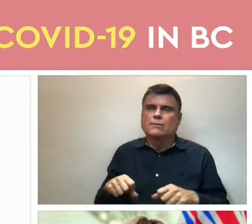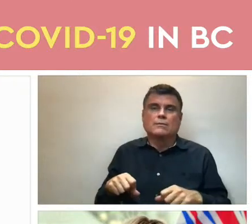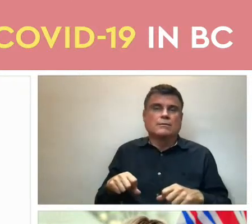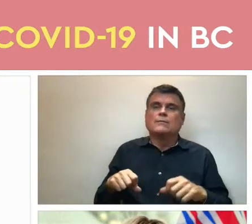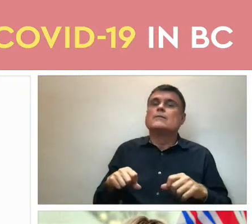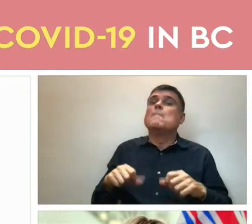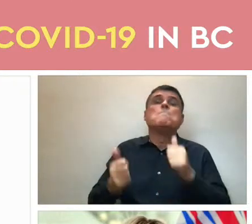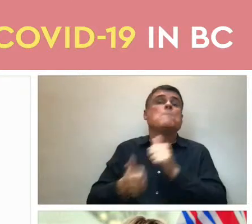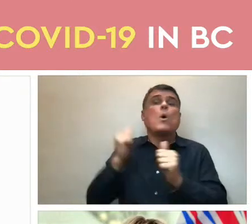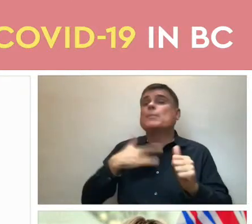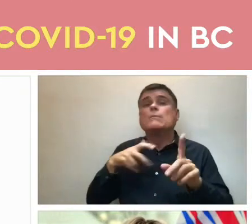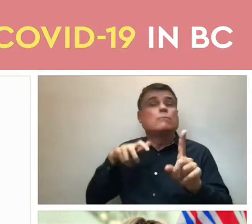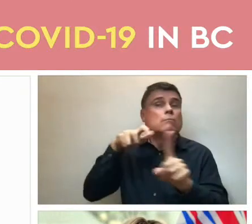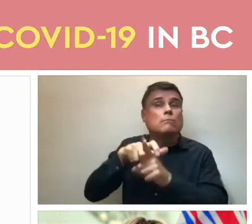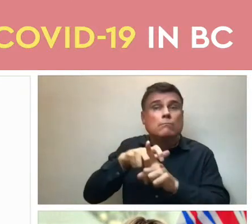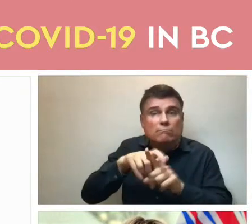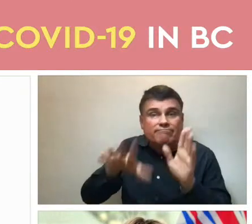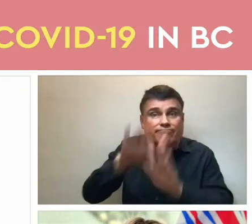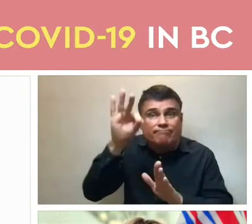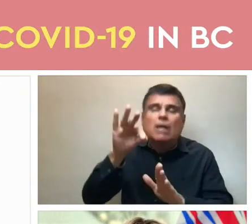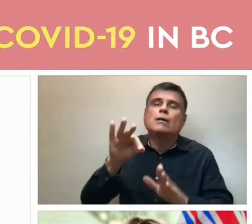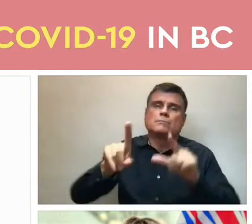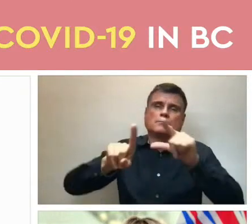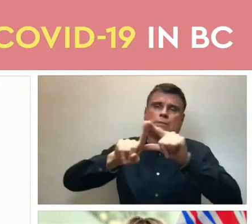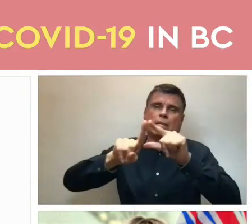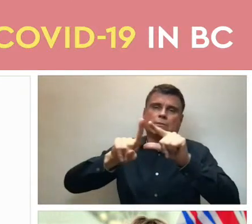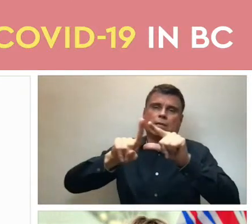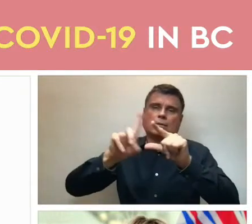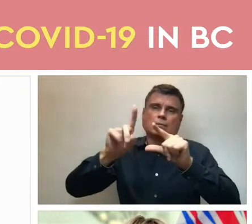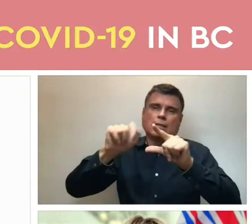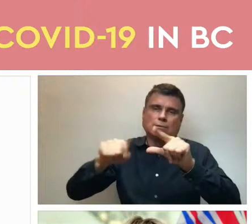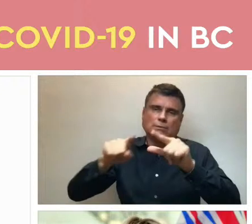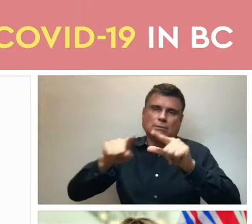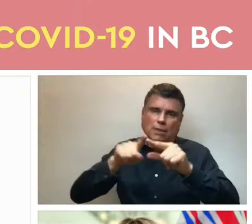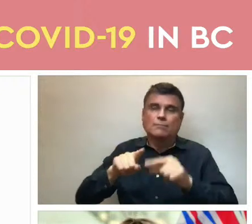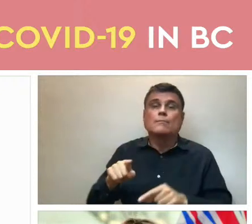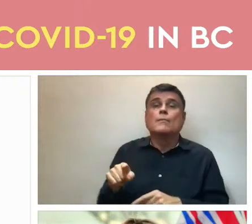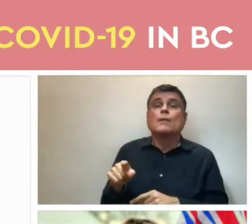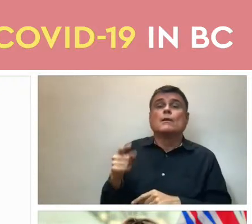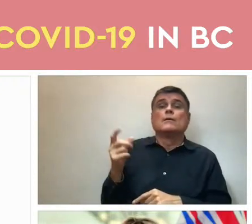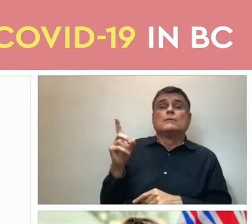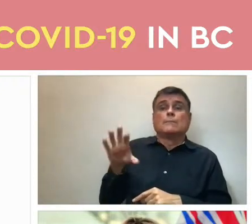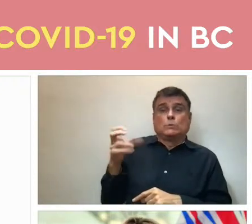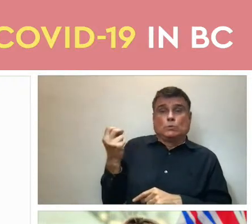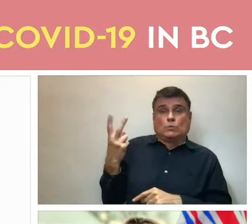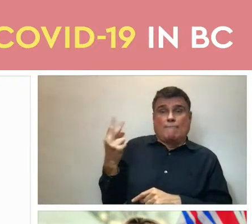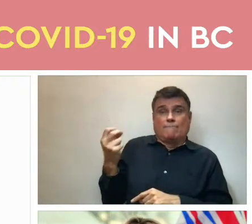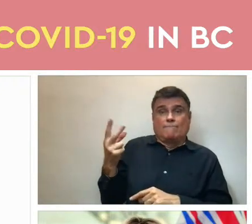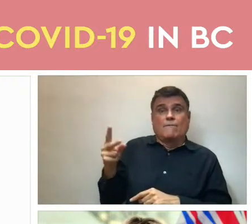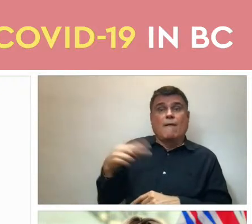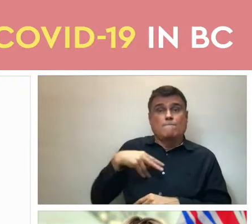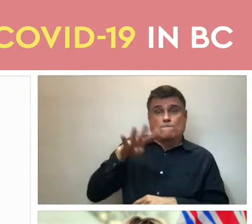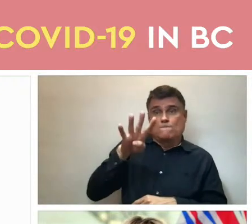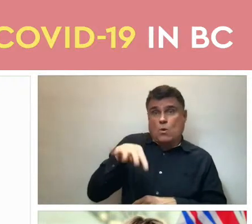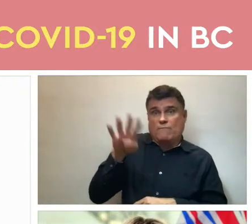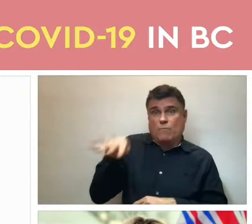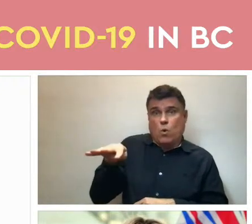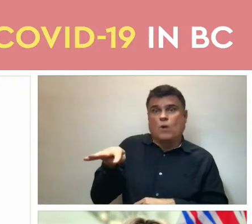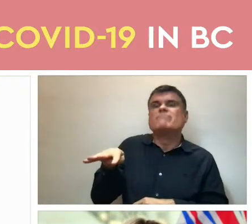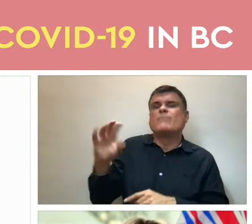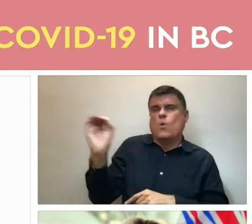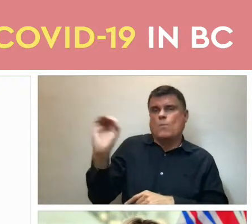of our infections. We have had, as of the end of December 12th, 44 confirmed Omicron cases.